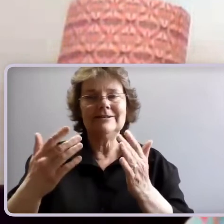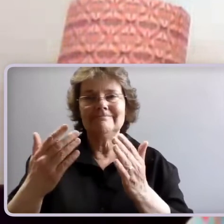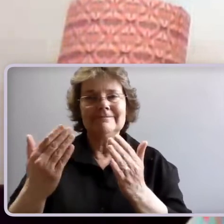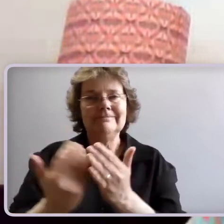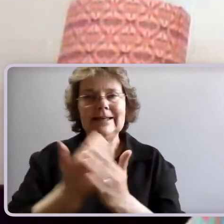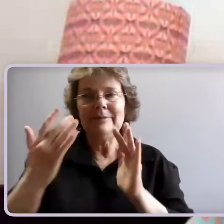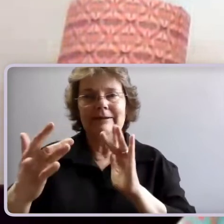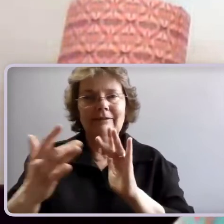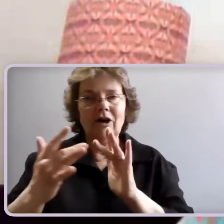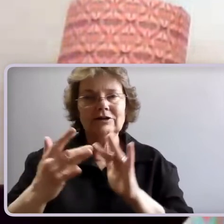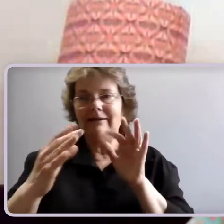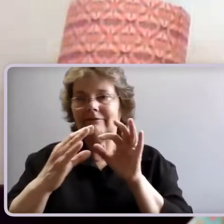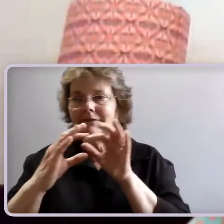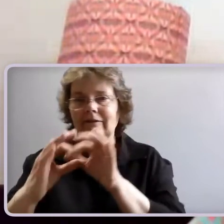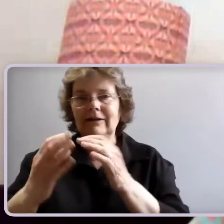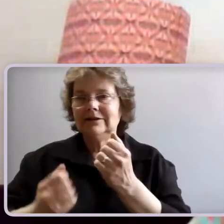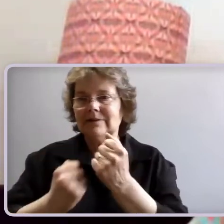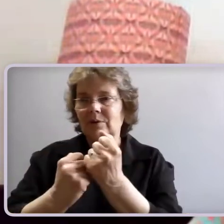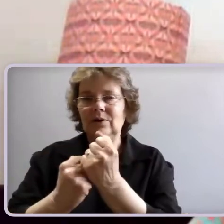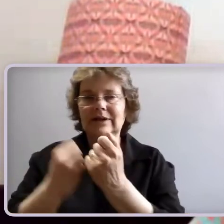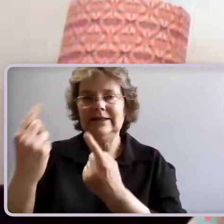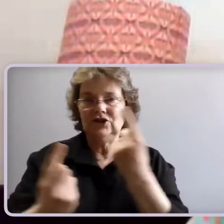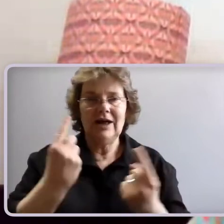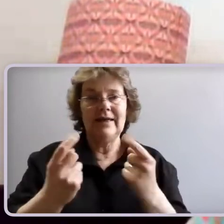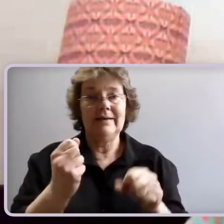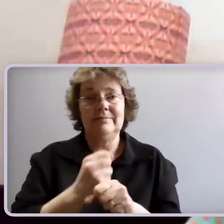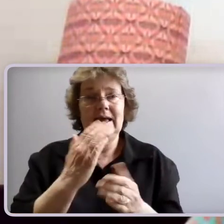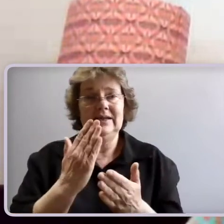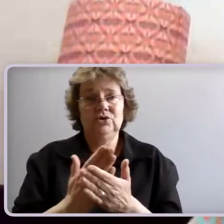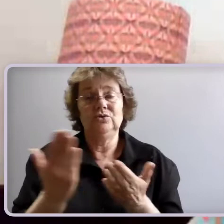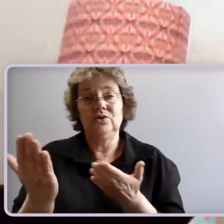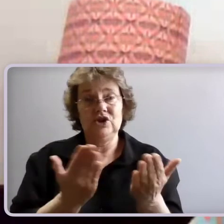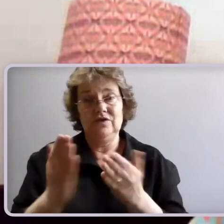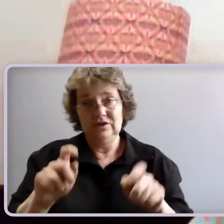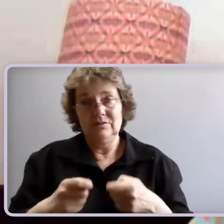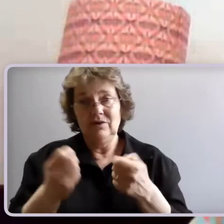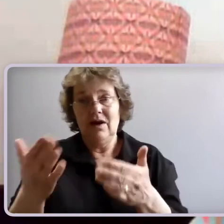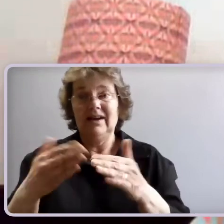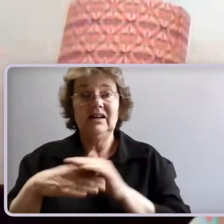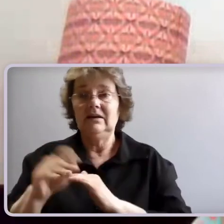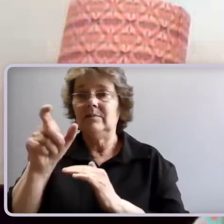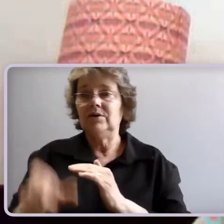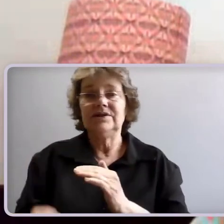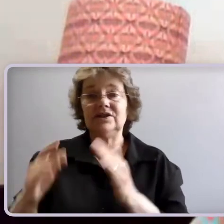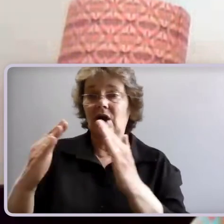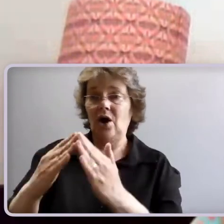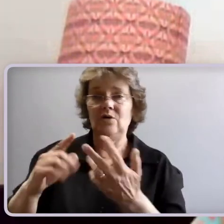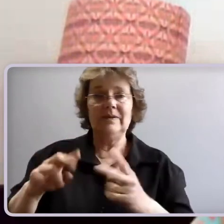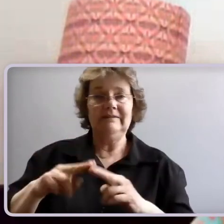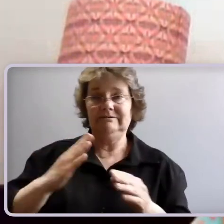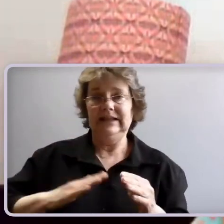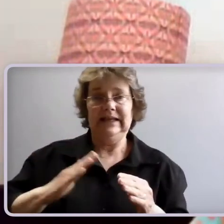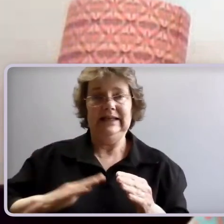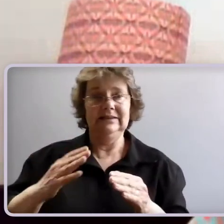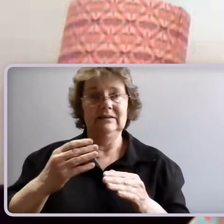sure that services are delivered in people's homes if there need to be, that, you know, medicines are delivered and all of that kind of thing.